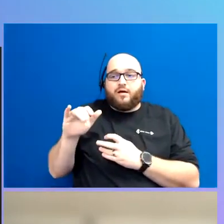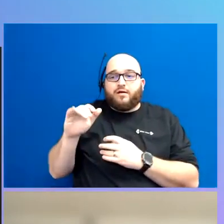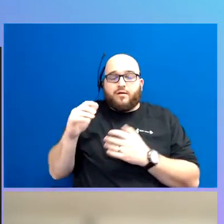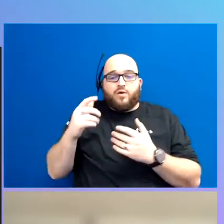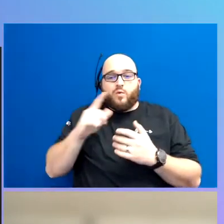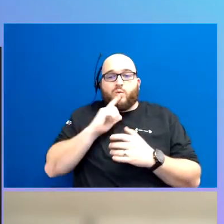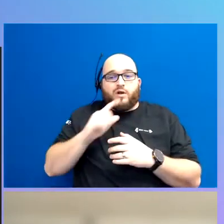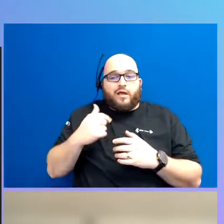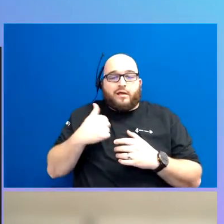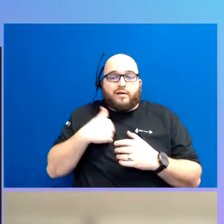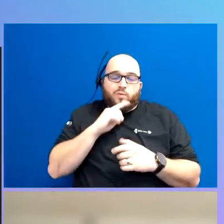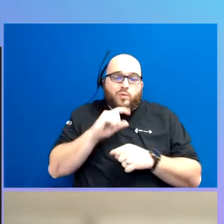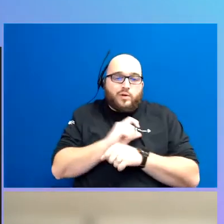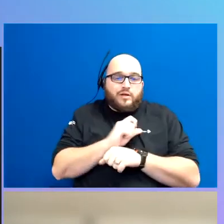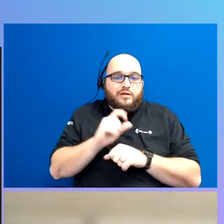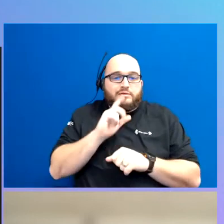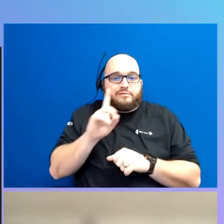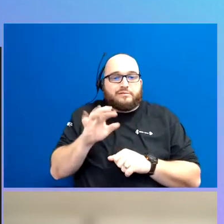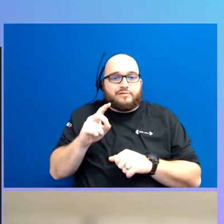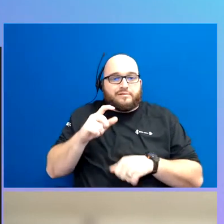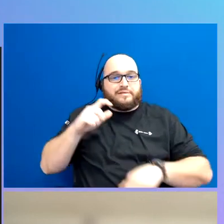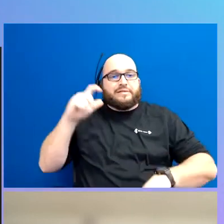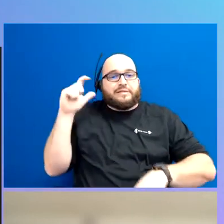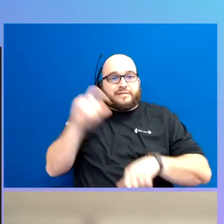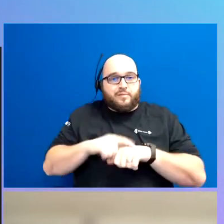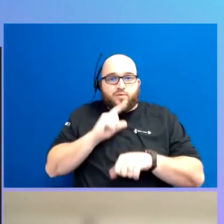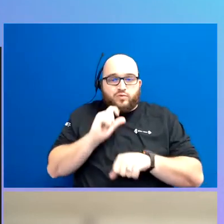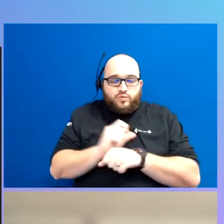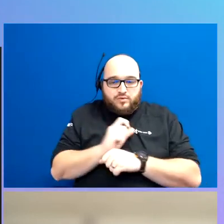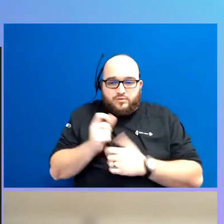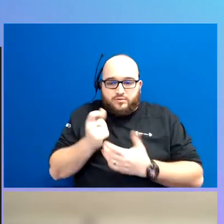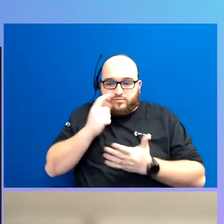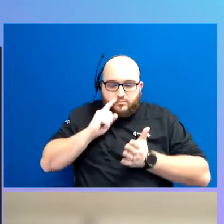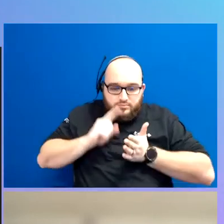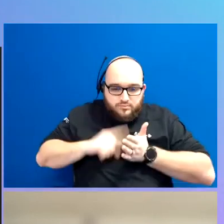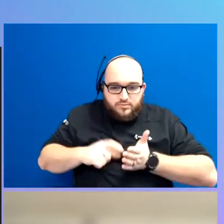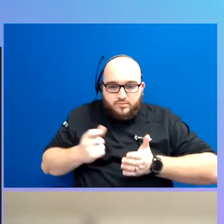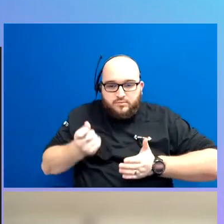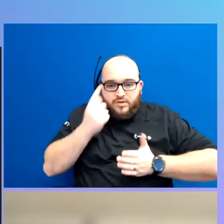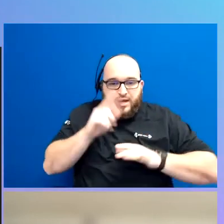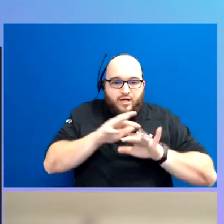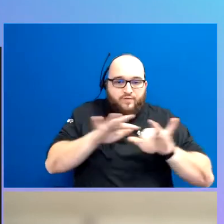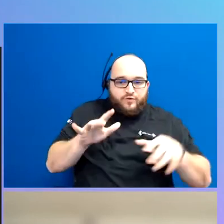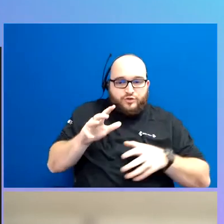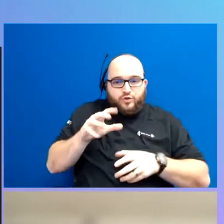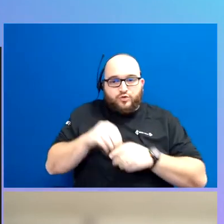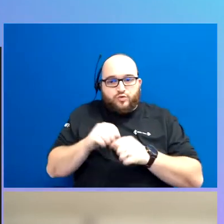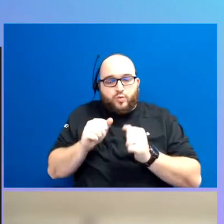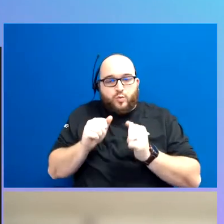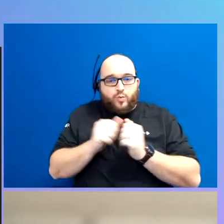time on understanding diversity inclusion for our employees and our clients,